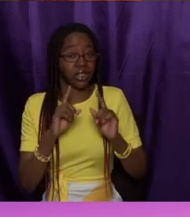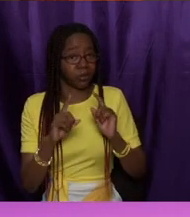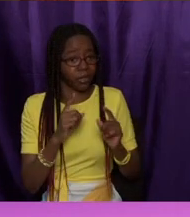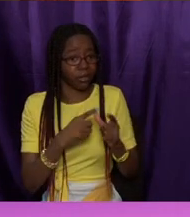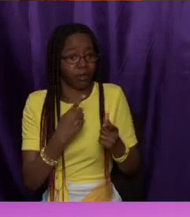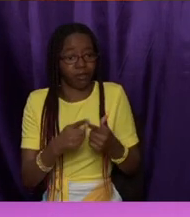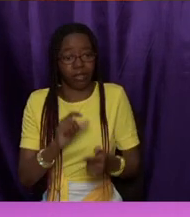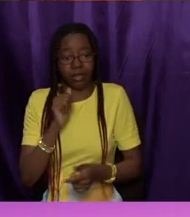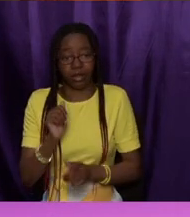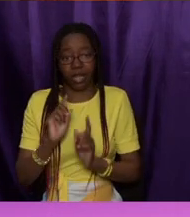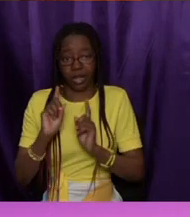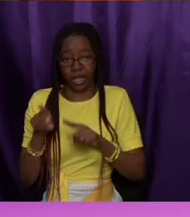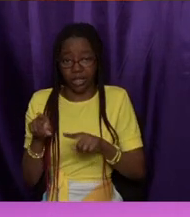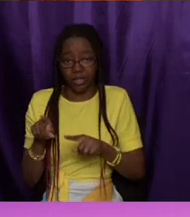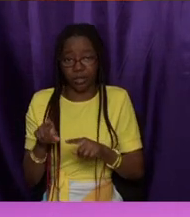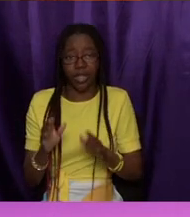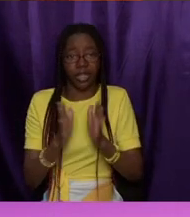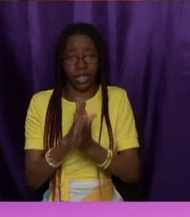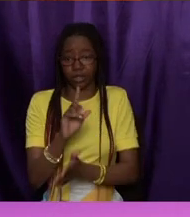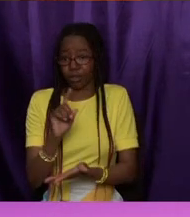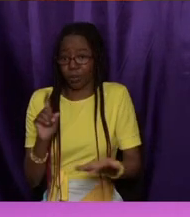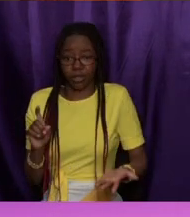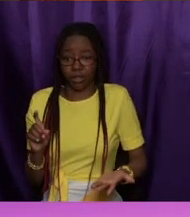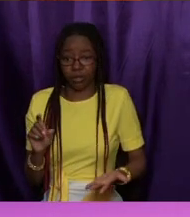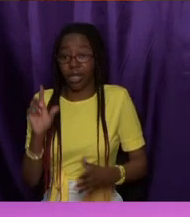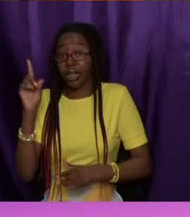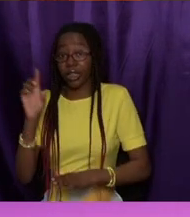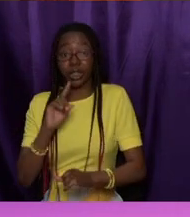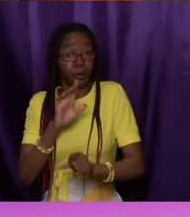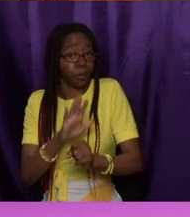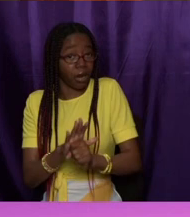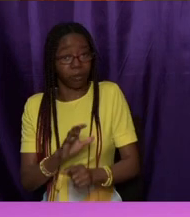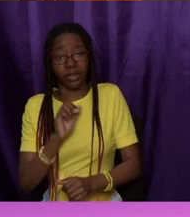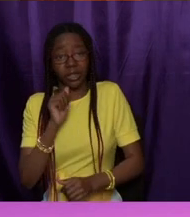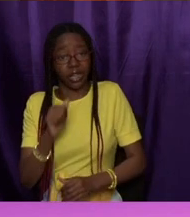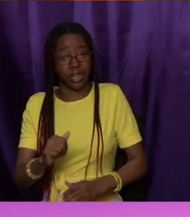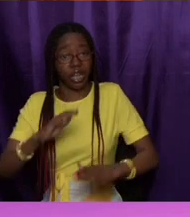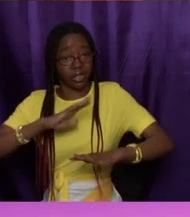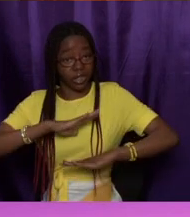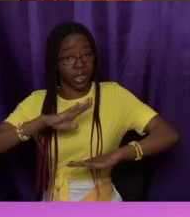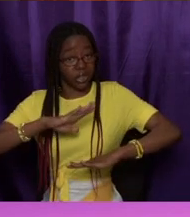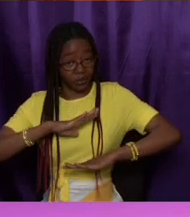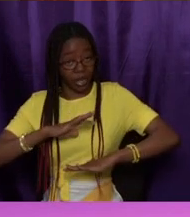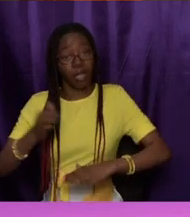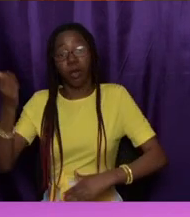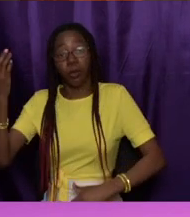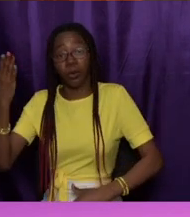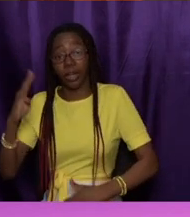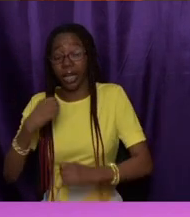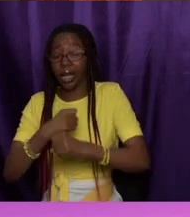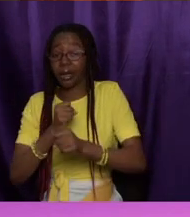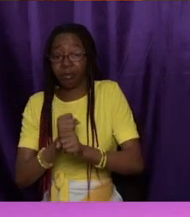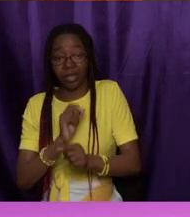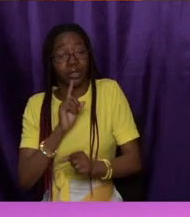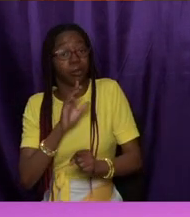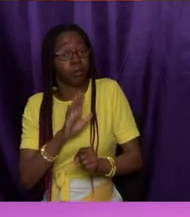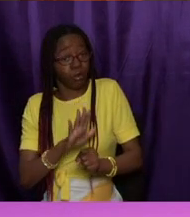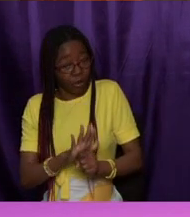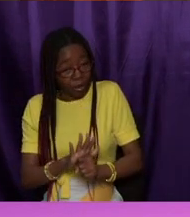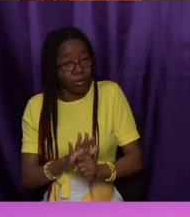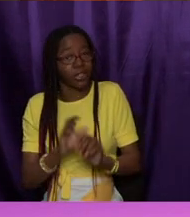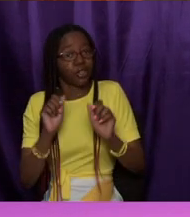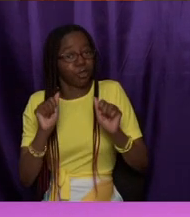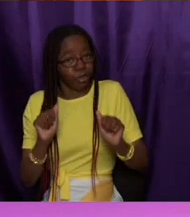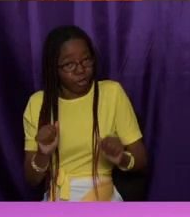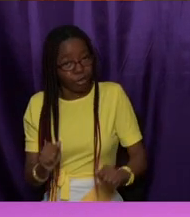then not act? He asked the question. Does he promise and not fulfill? When God makes a promise, you